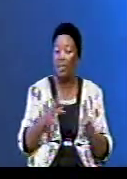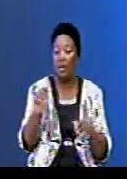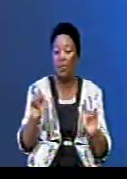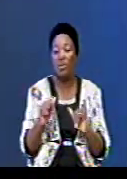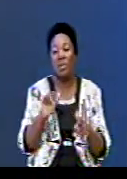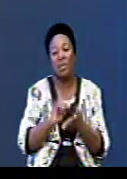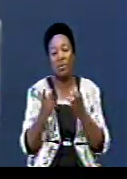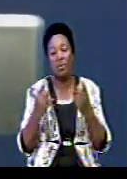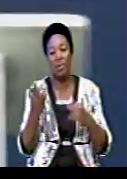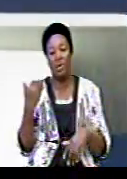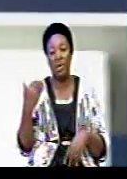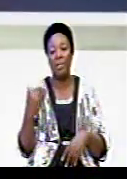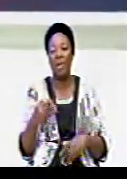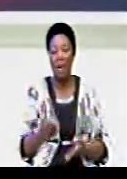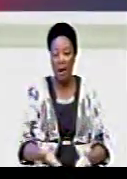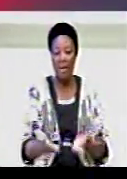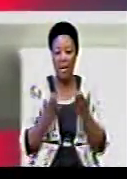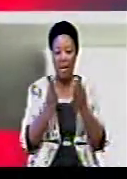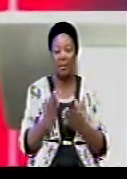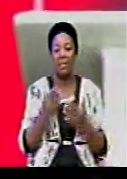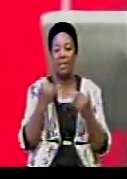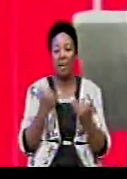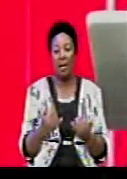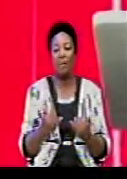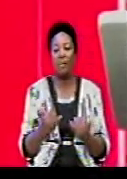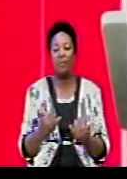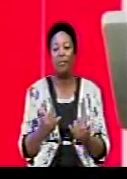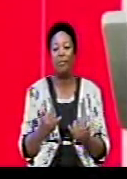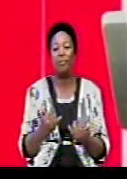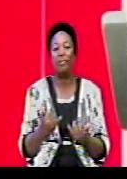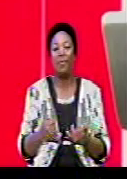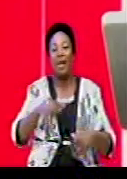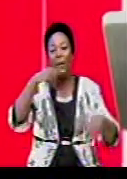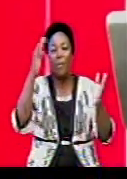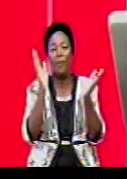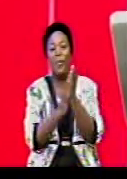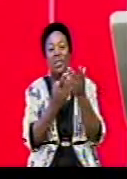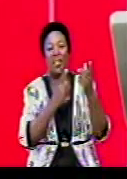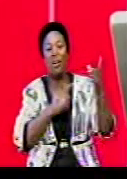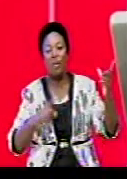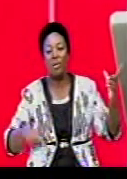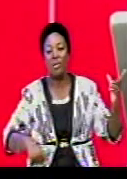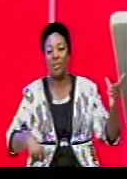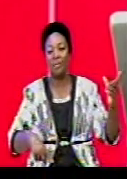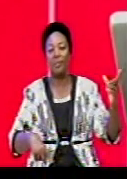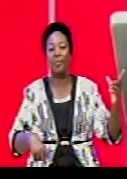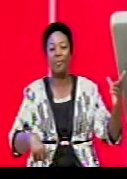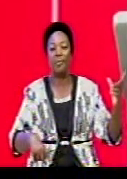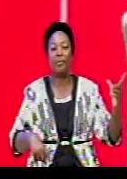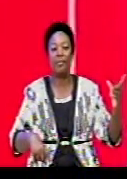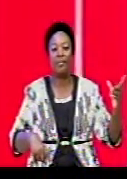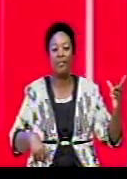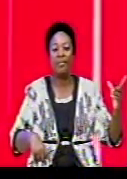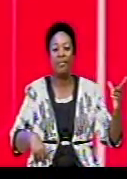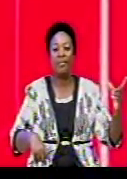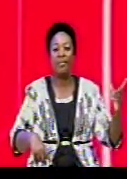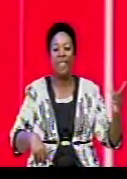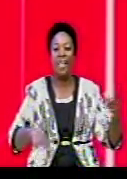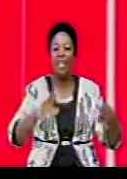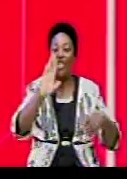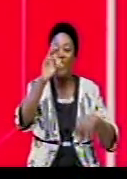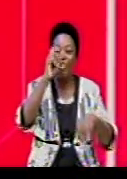the Lord, and then she said, the moment I touch him,